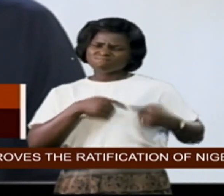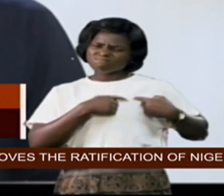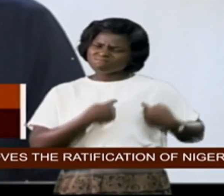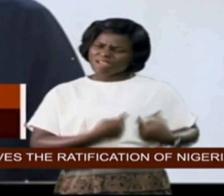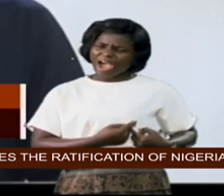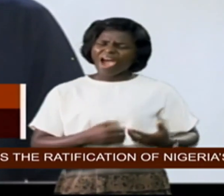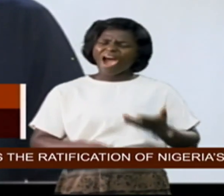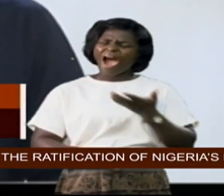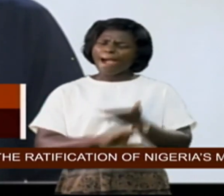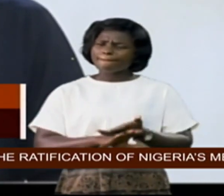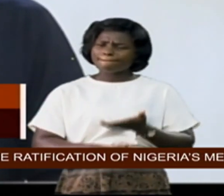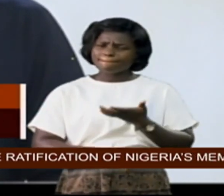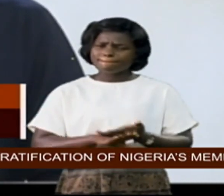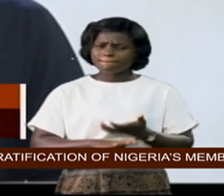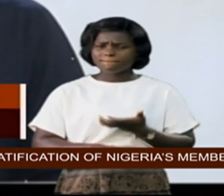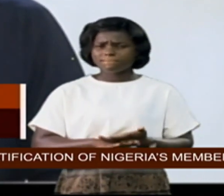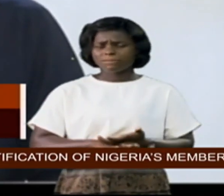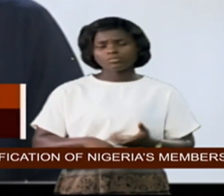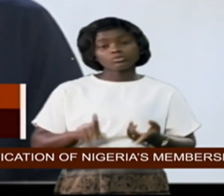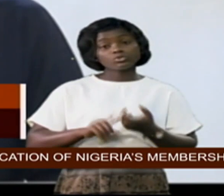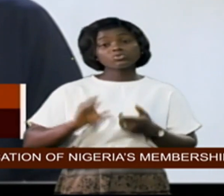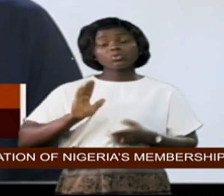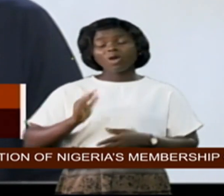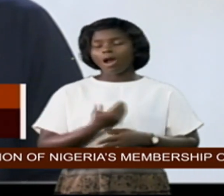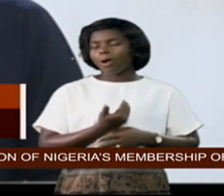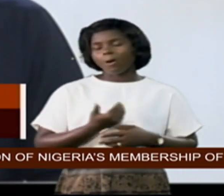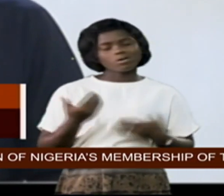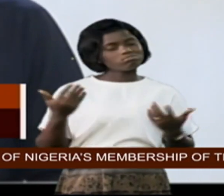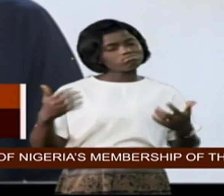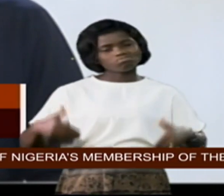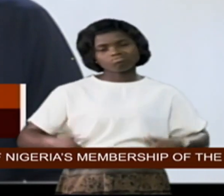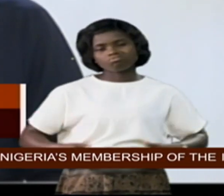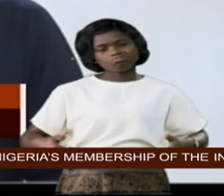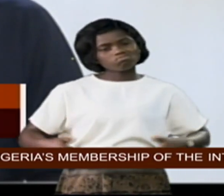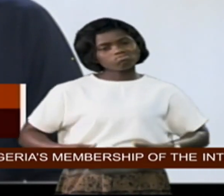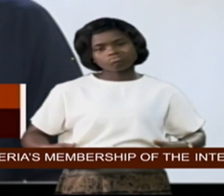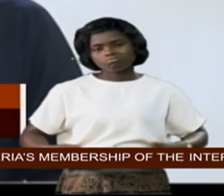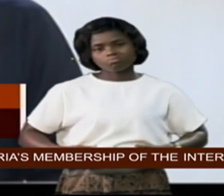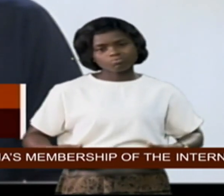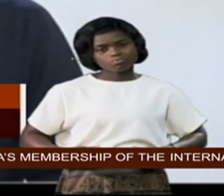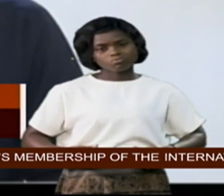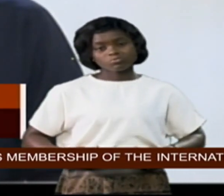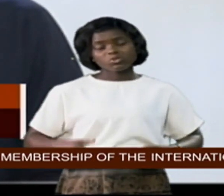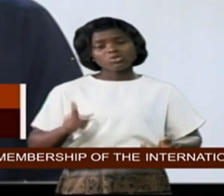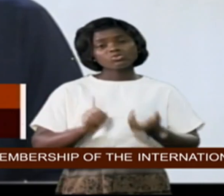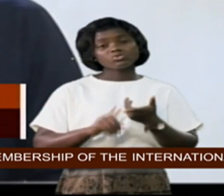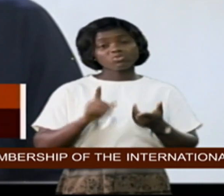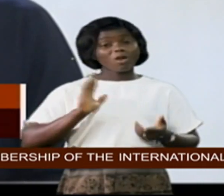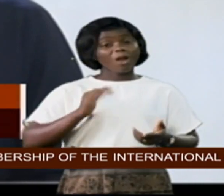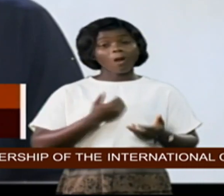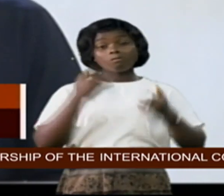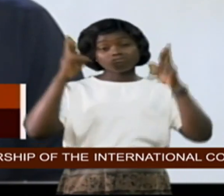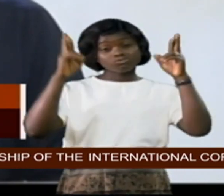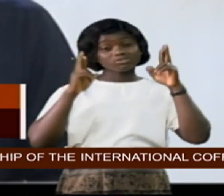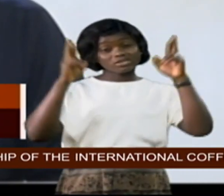appeal to our teeming youths to our